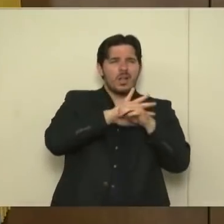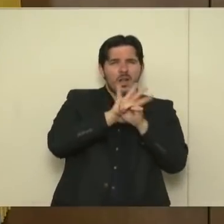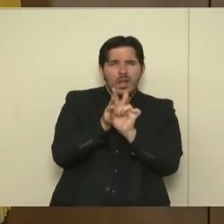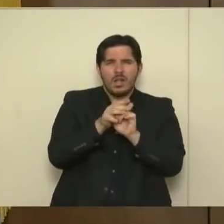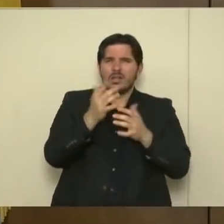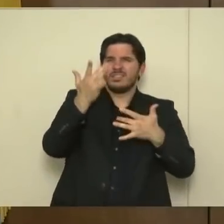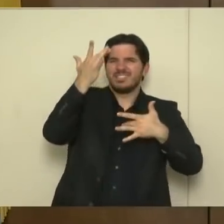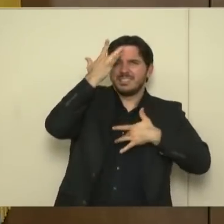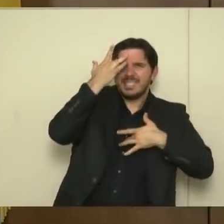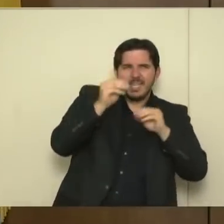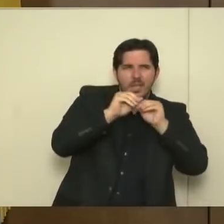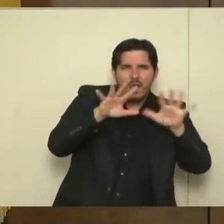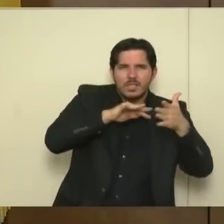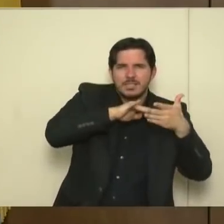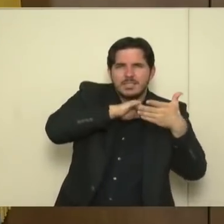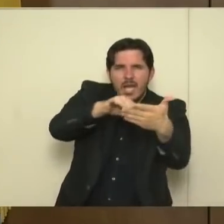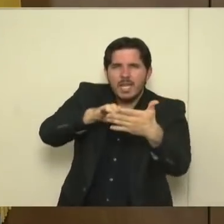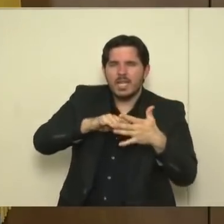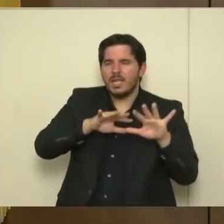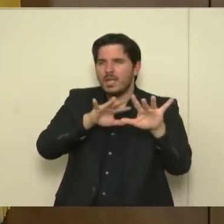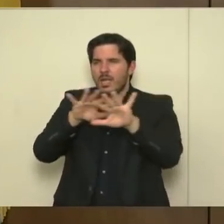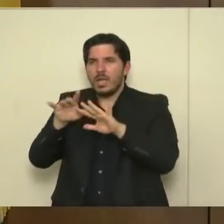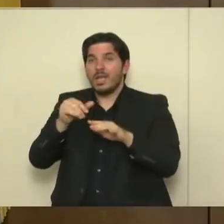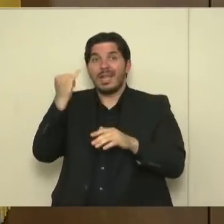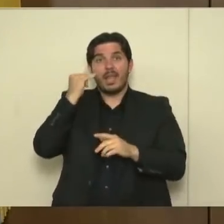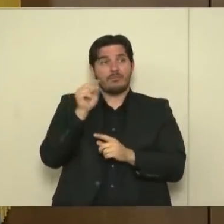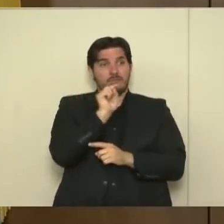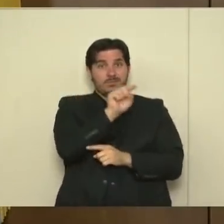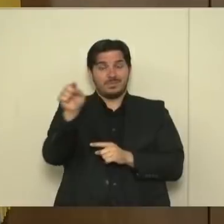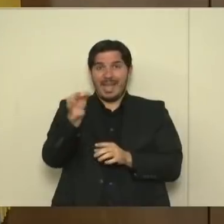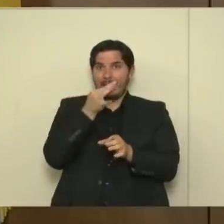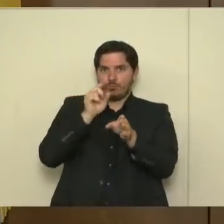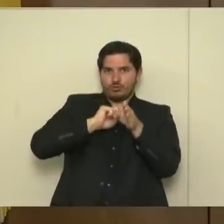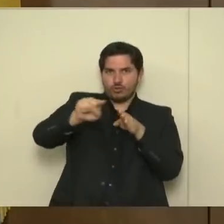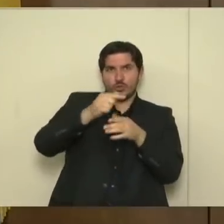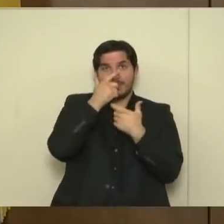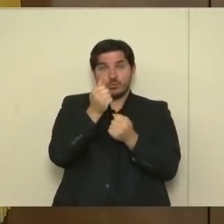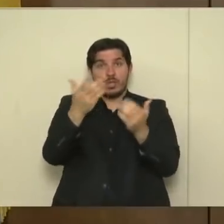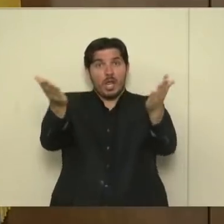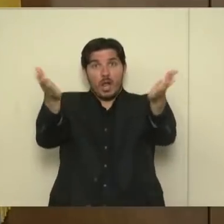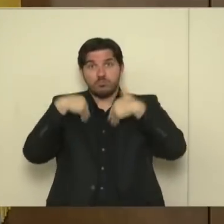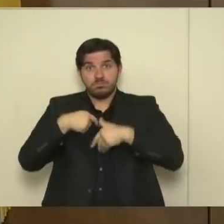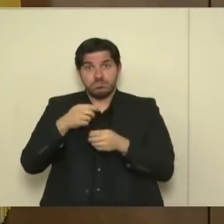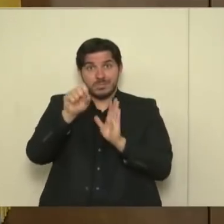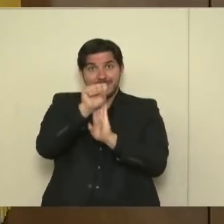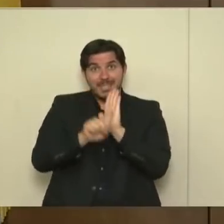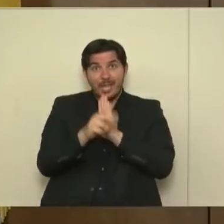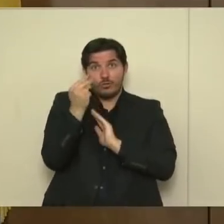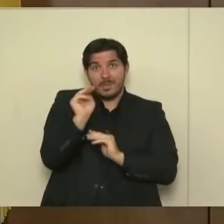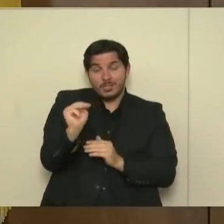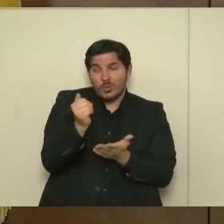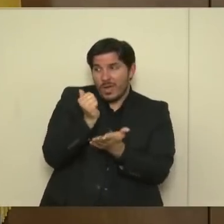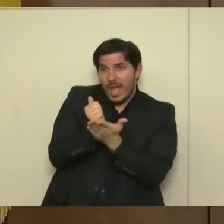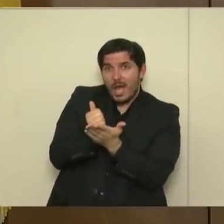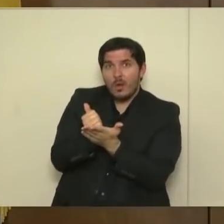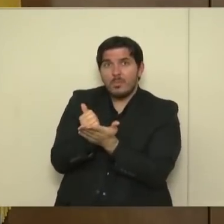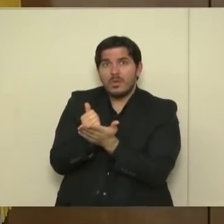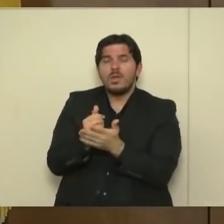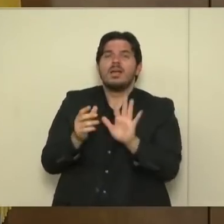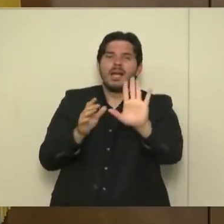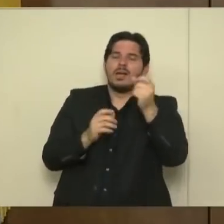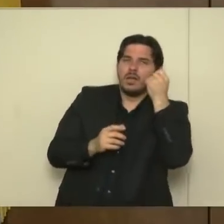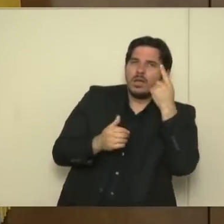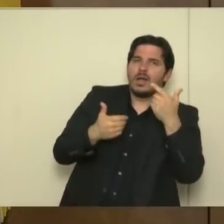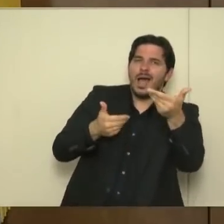infectious disease experts who are interested in coming to work for the state of New Mexico, you're again balanced with our hiring freeze, but in